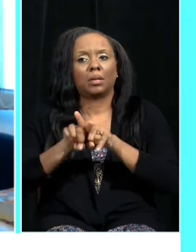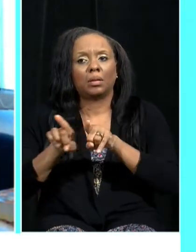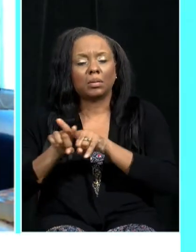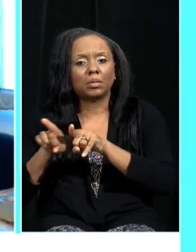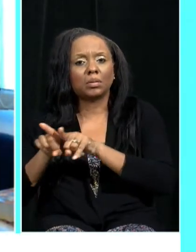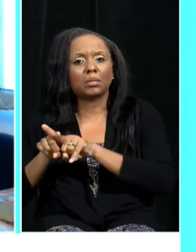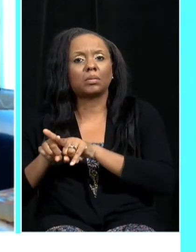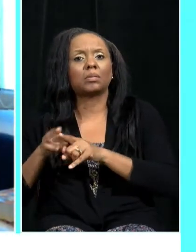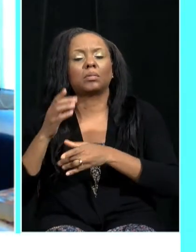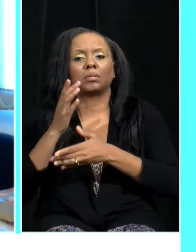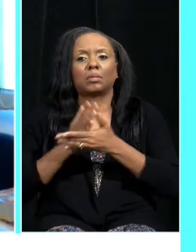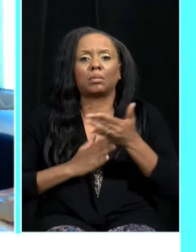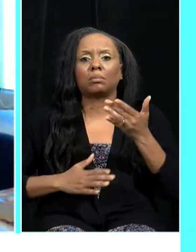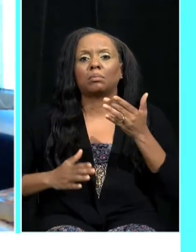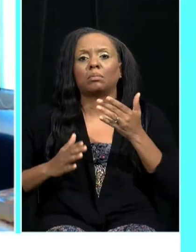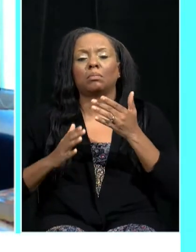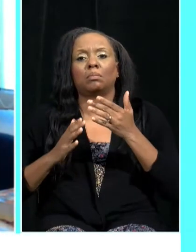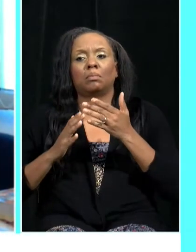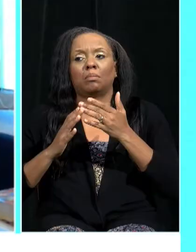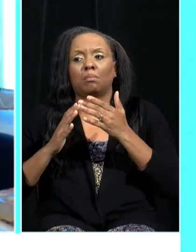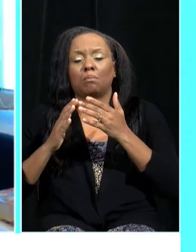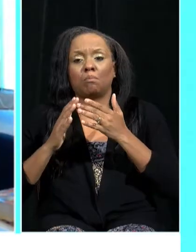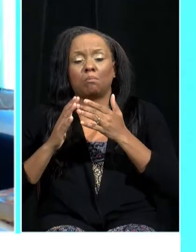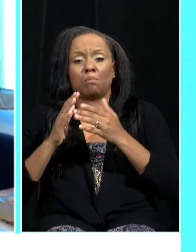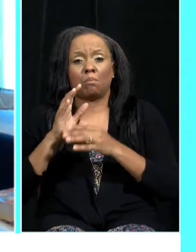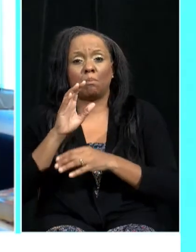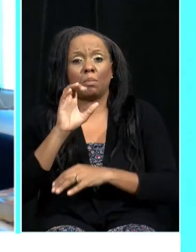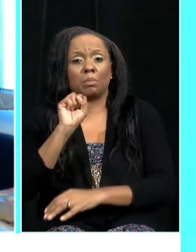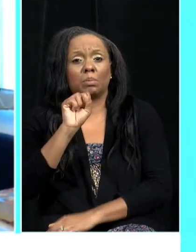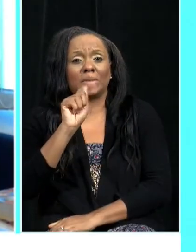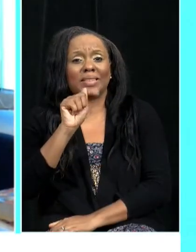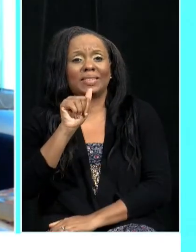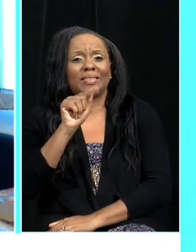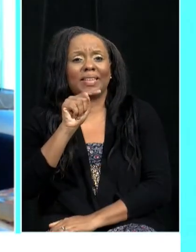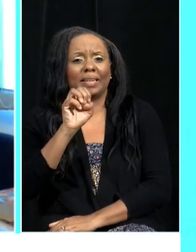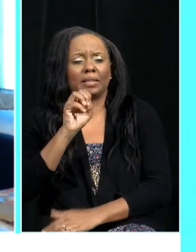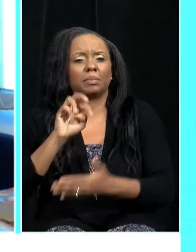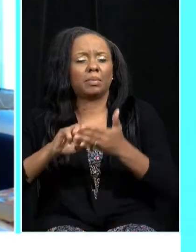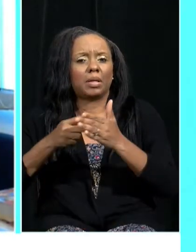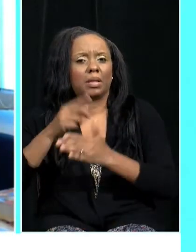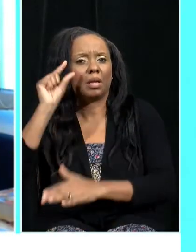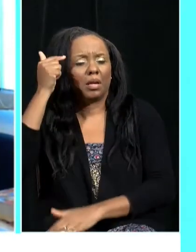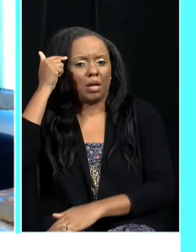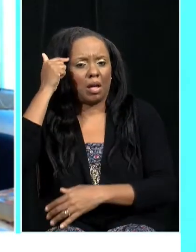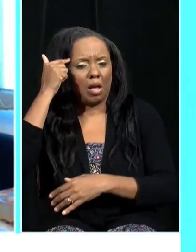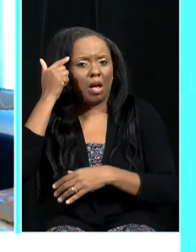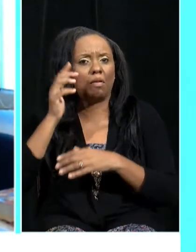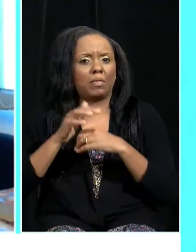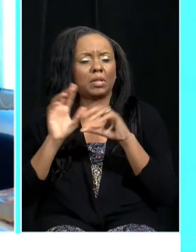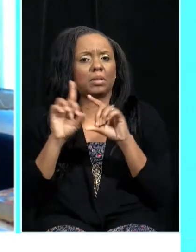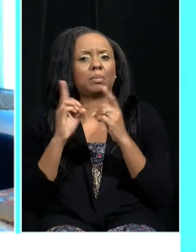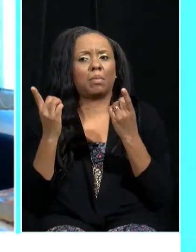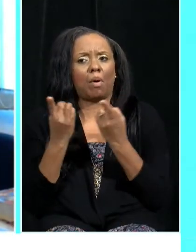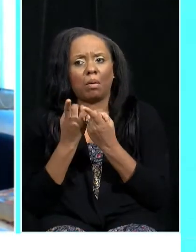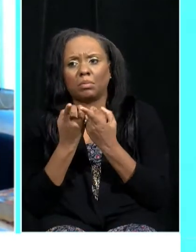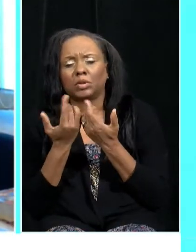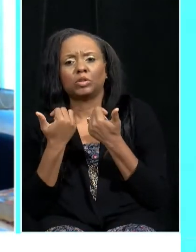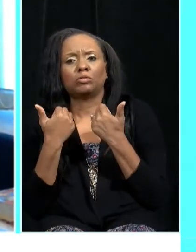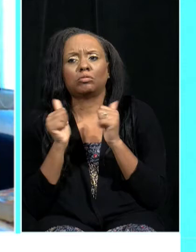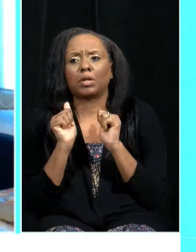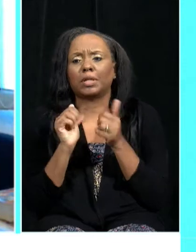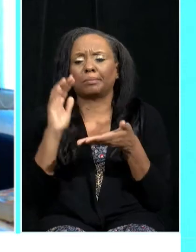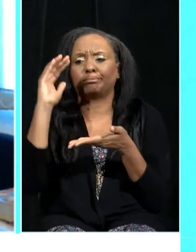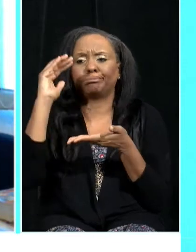state-owned enterprises, although that's still unfinished work. And there's also been an attempt to reduce